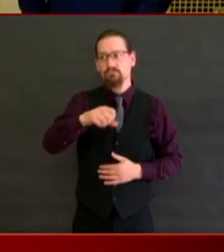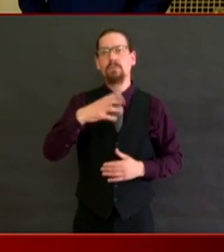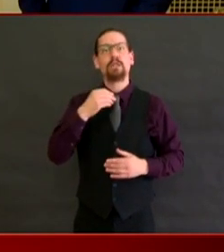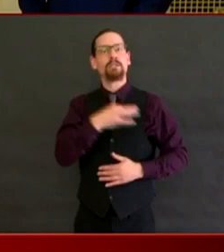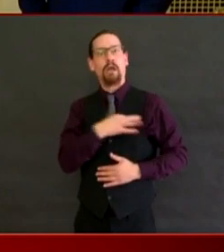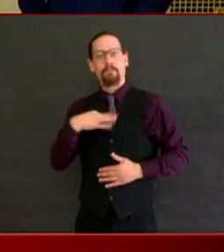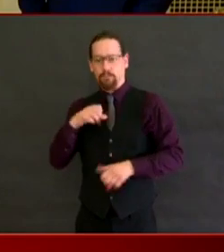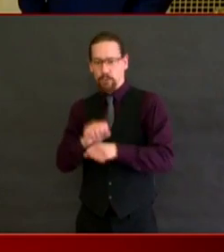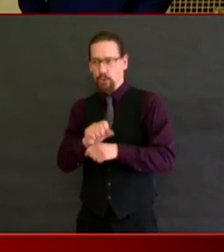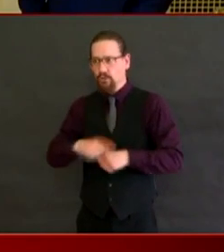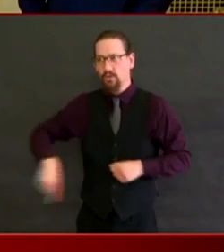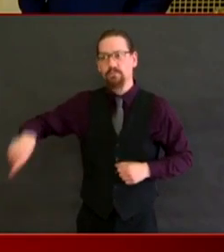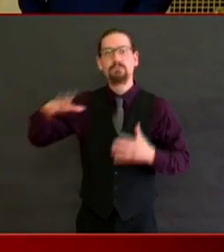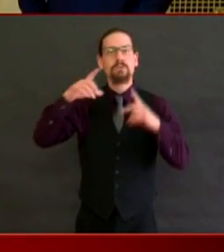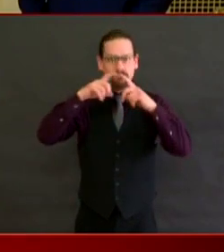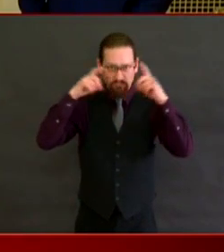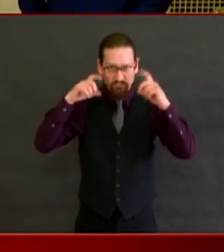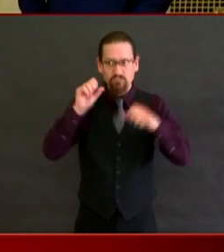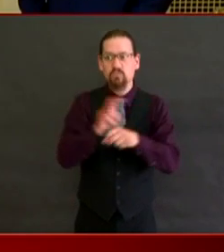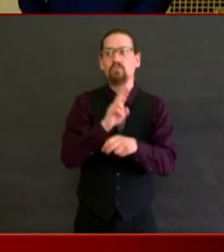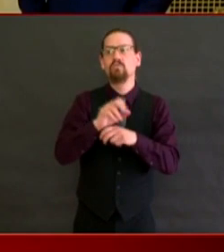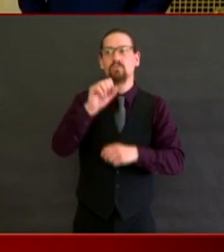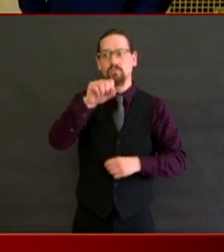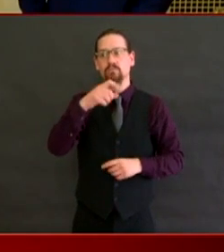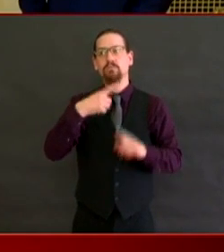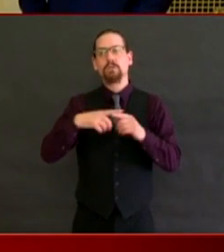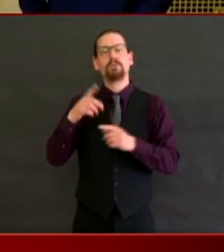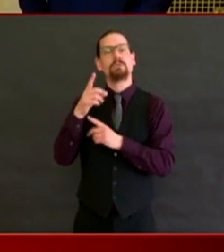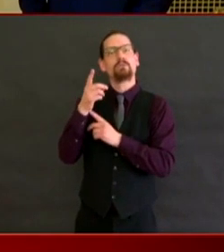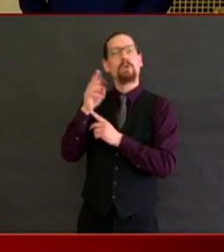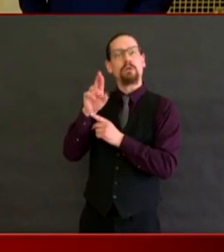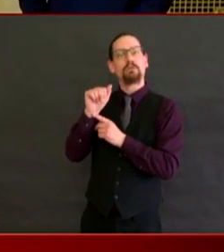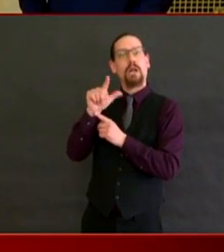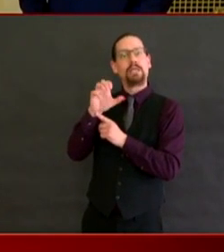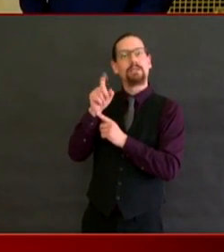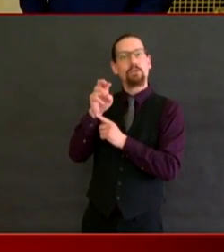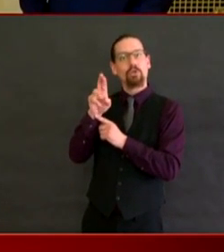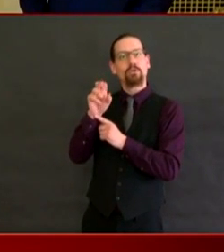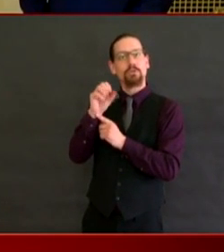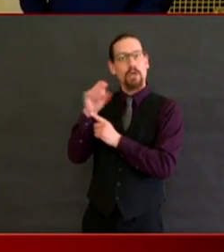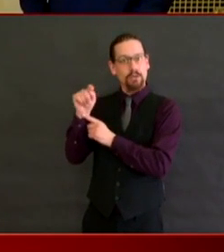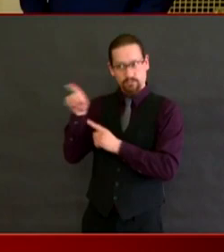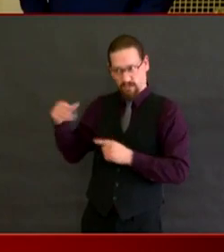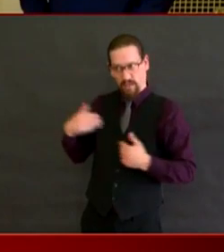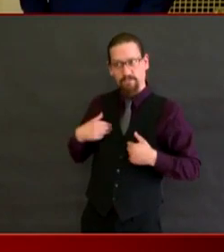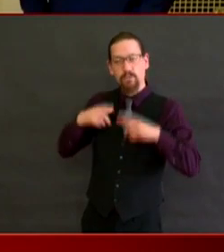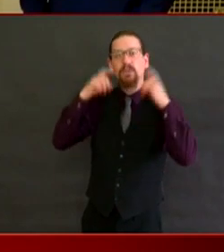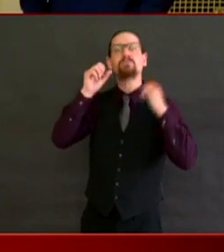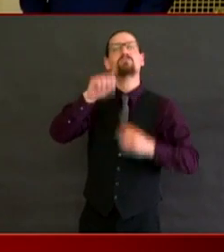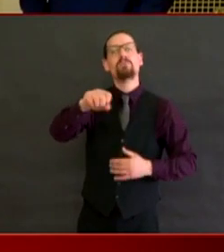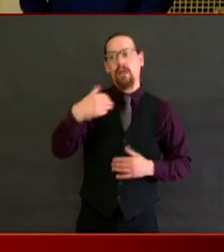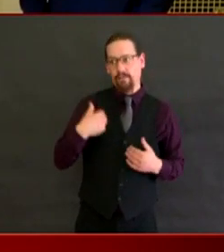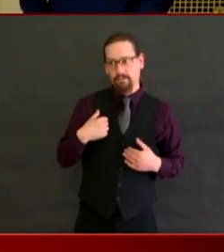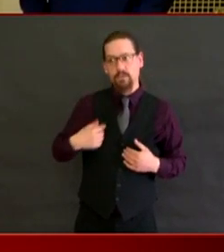So, by the way, and I'm following all the rules. I have to come to work, so I do,